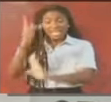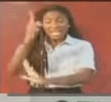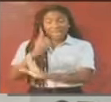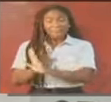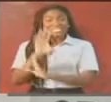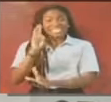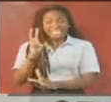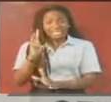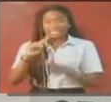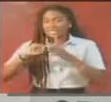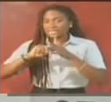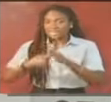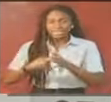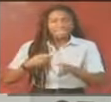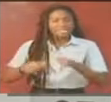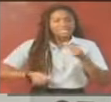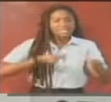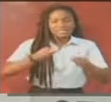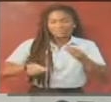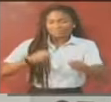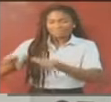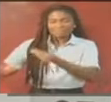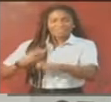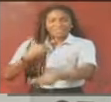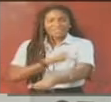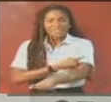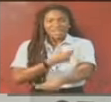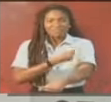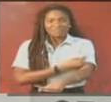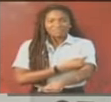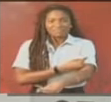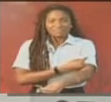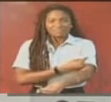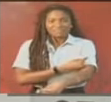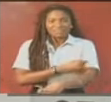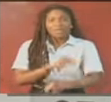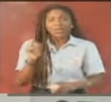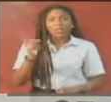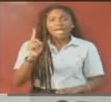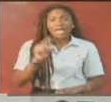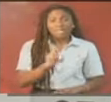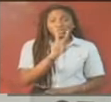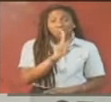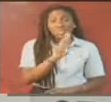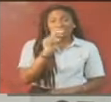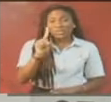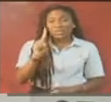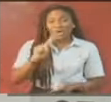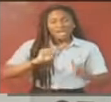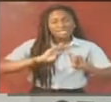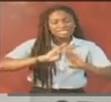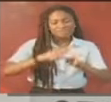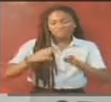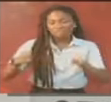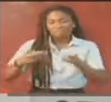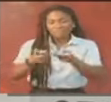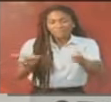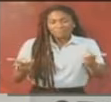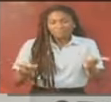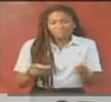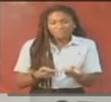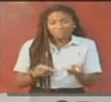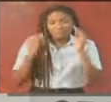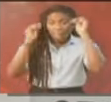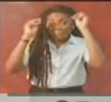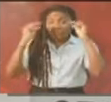The rollout of these vaccines started at 21 selected sites. The Ministry of Health, in